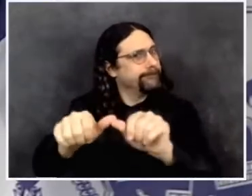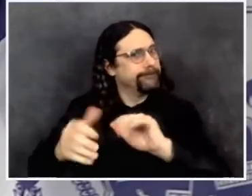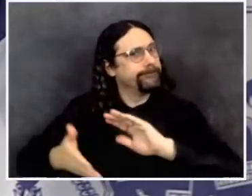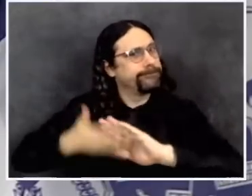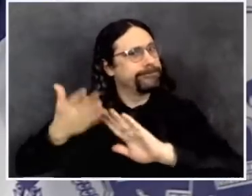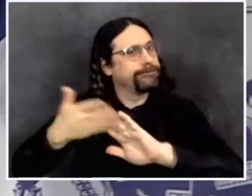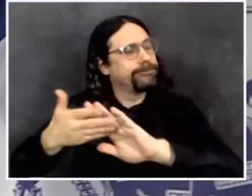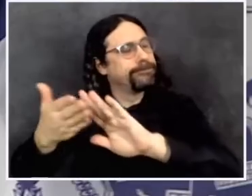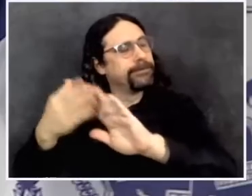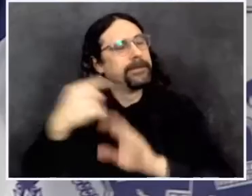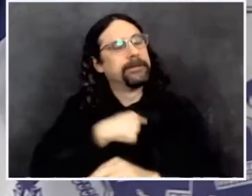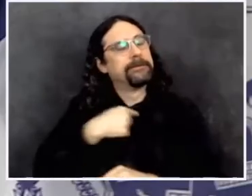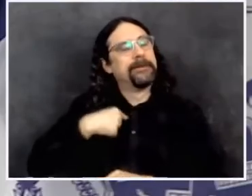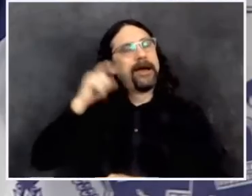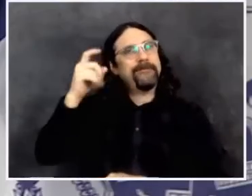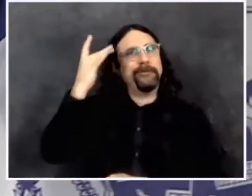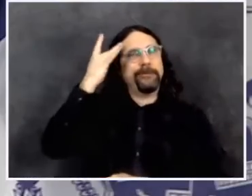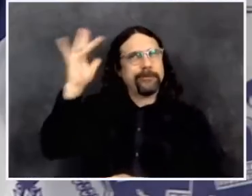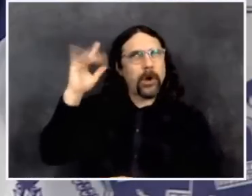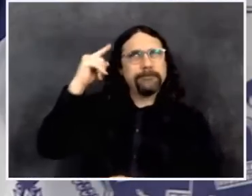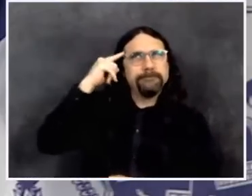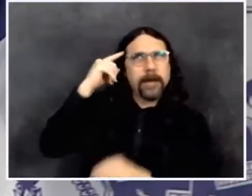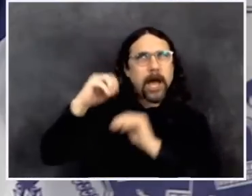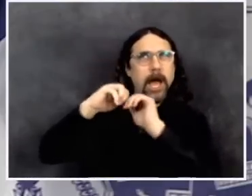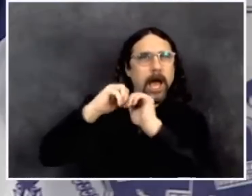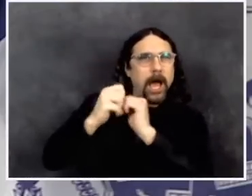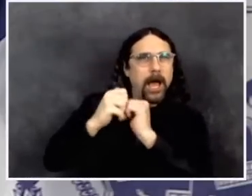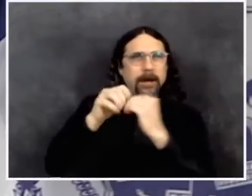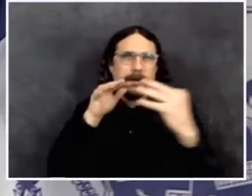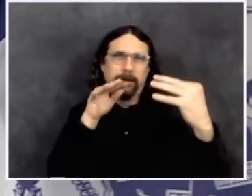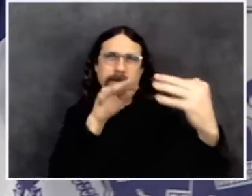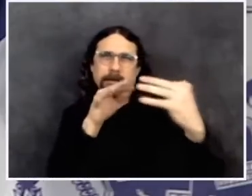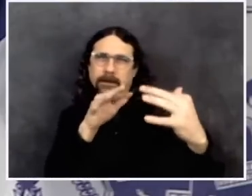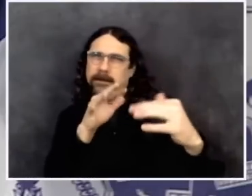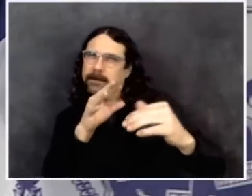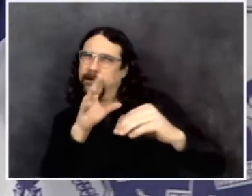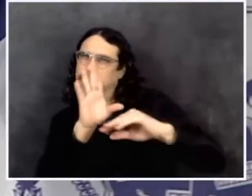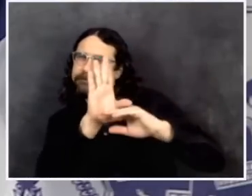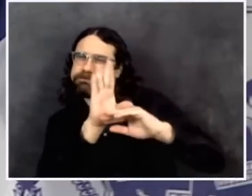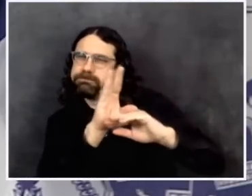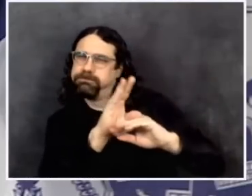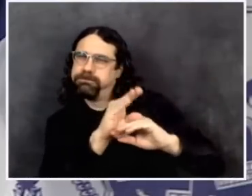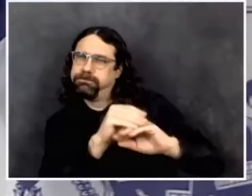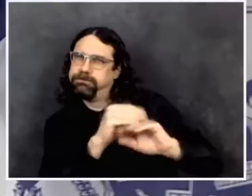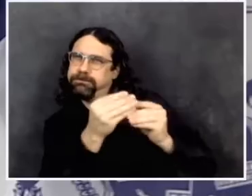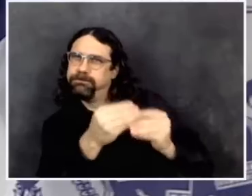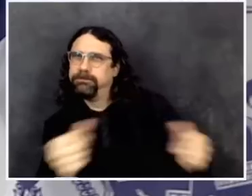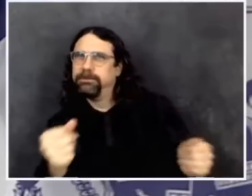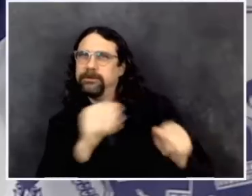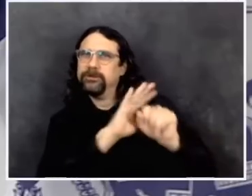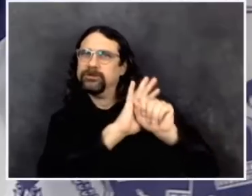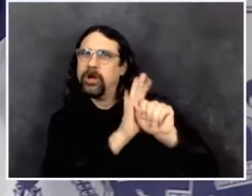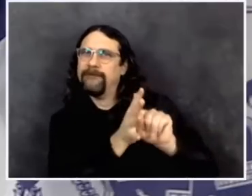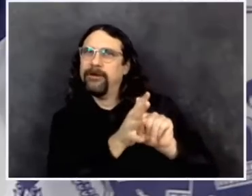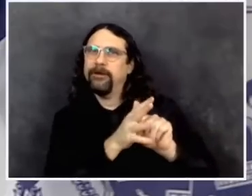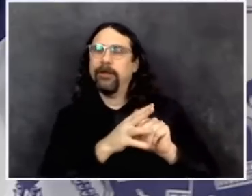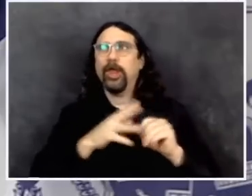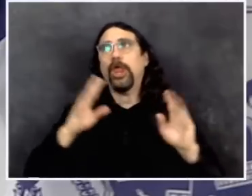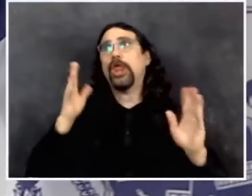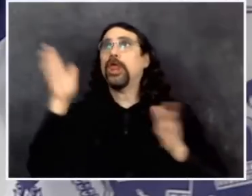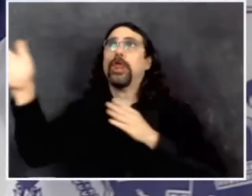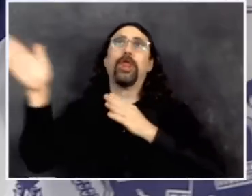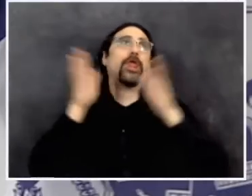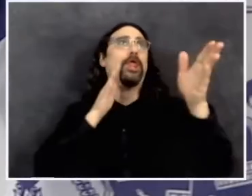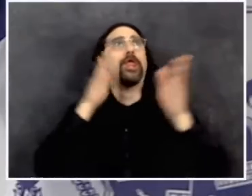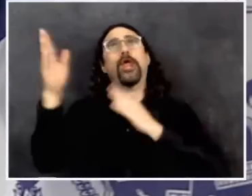over. We also know this is not a fight that goes on forever. It's going to go on for months,